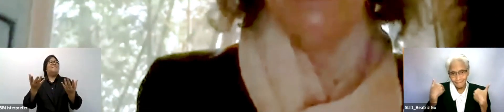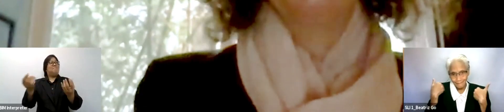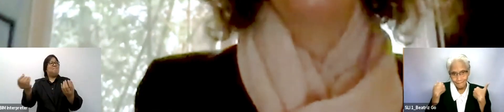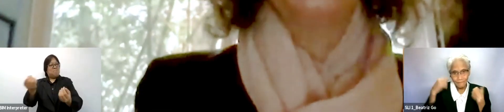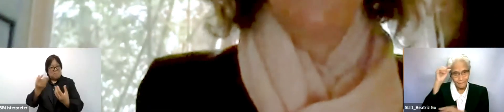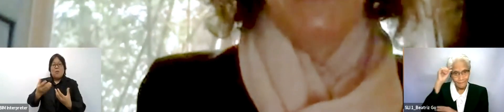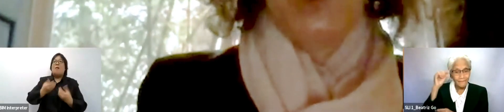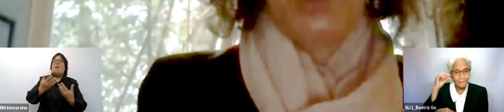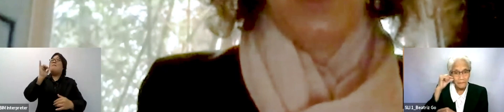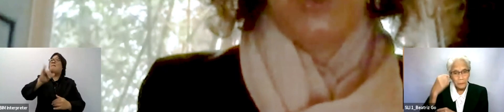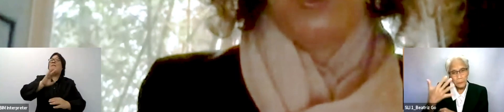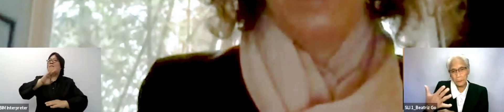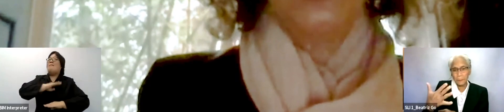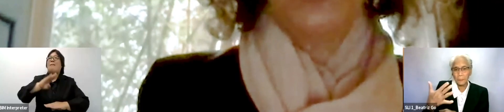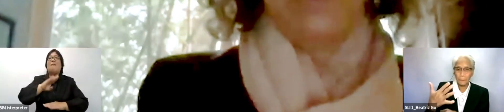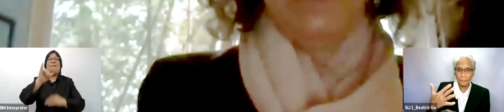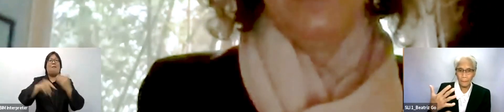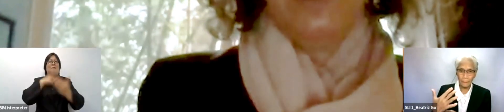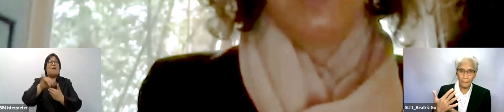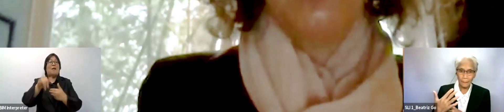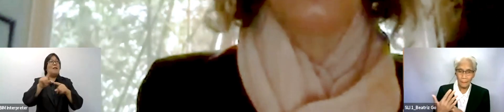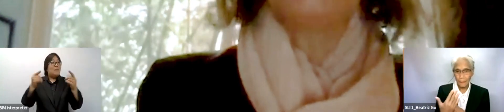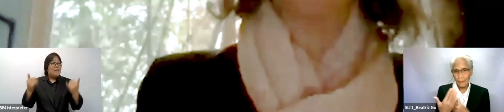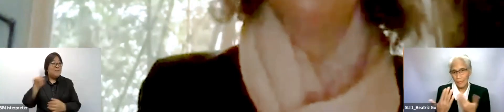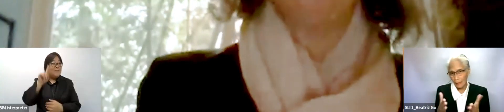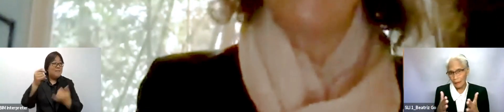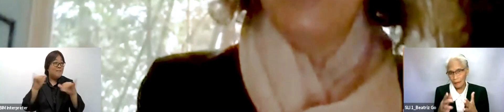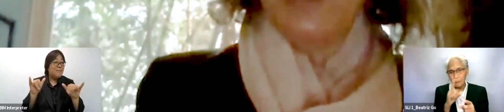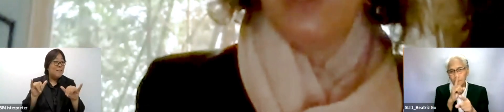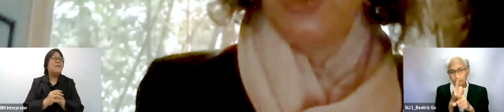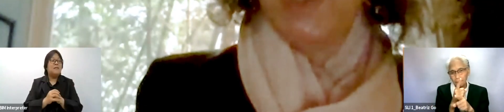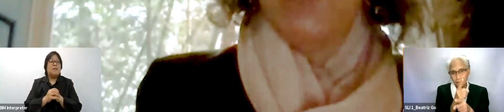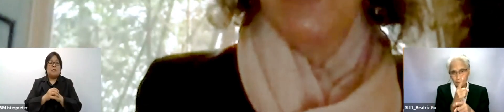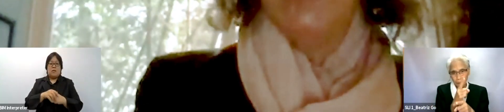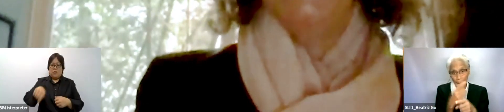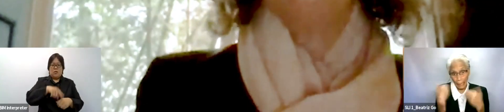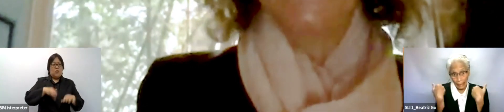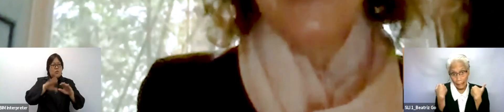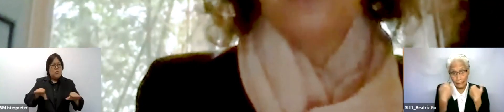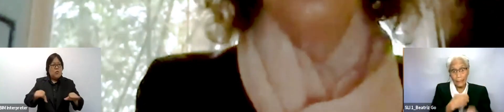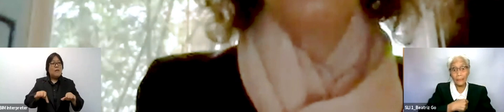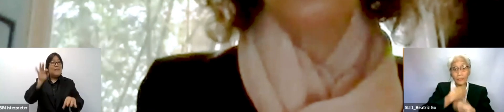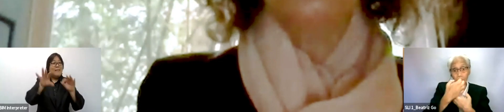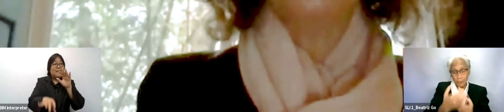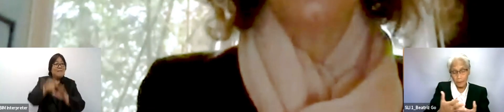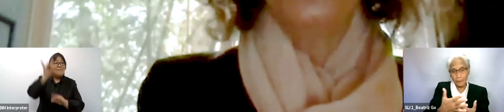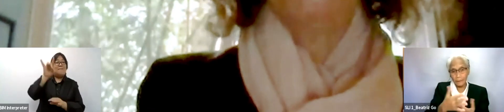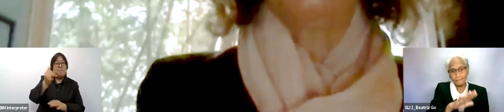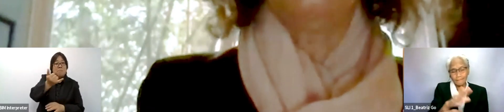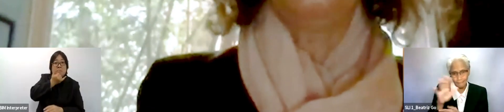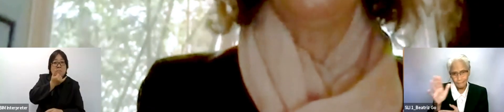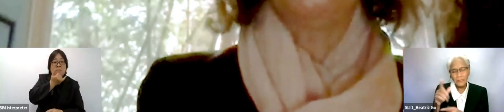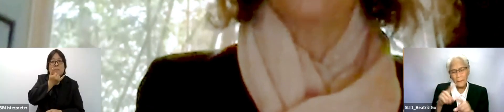up those pilot observation home and those rehabilitation center. This will be pilot initiatives, and based on those models, we hope